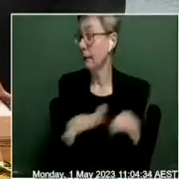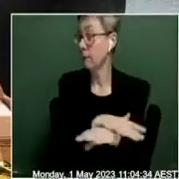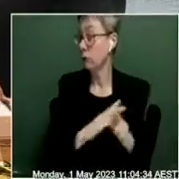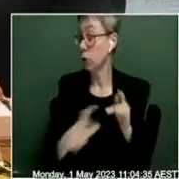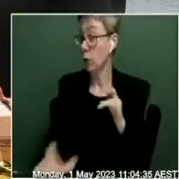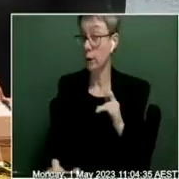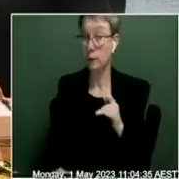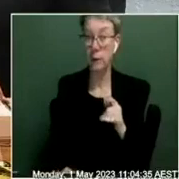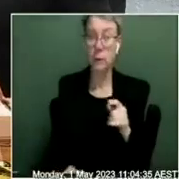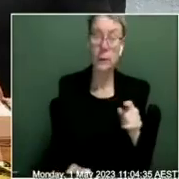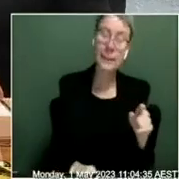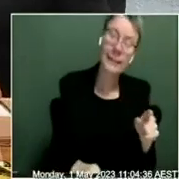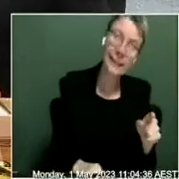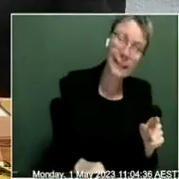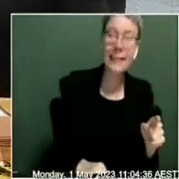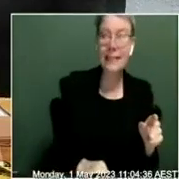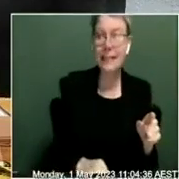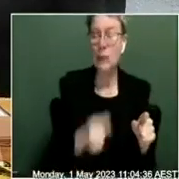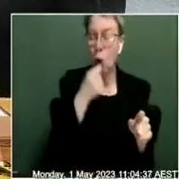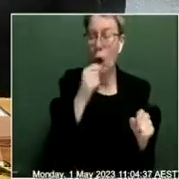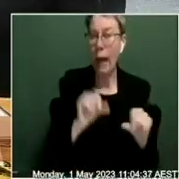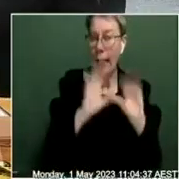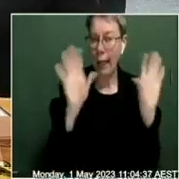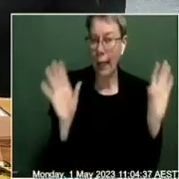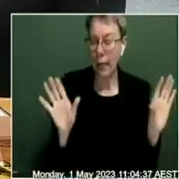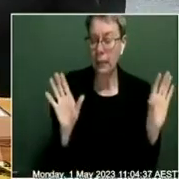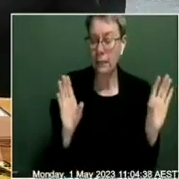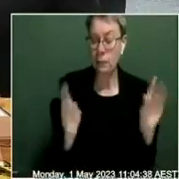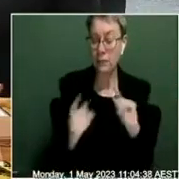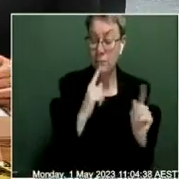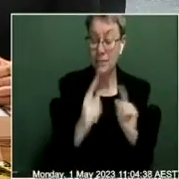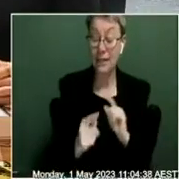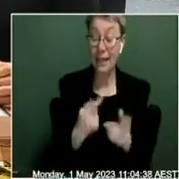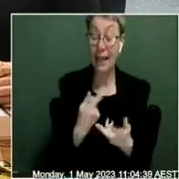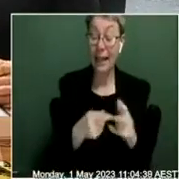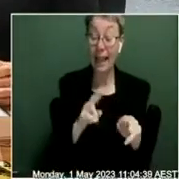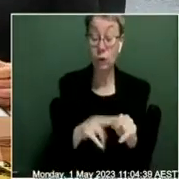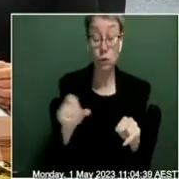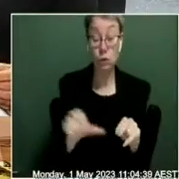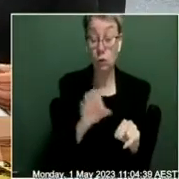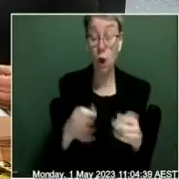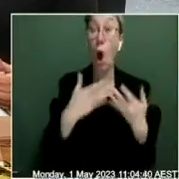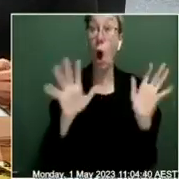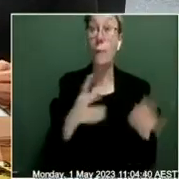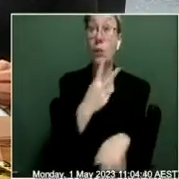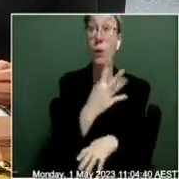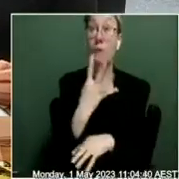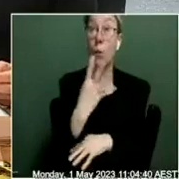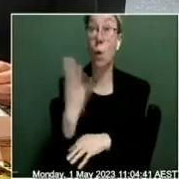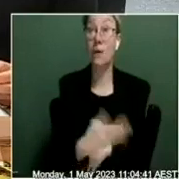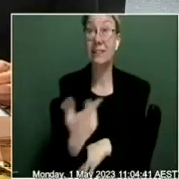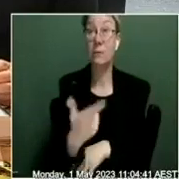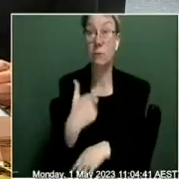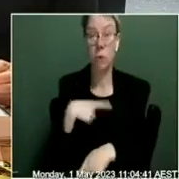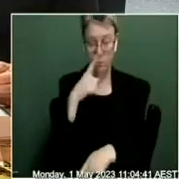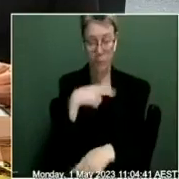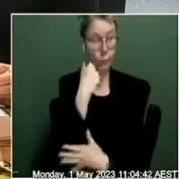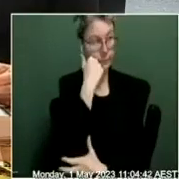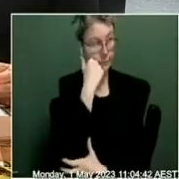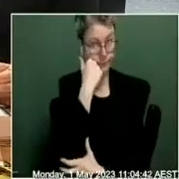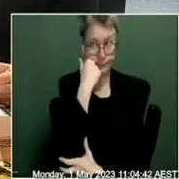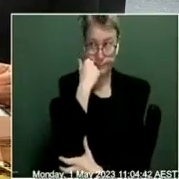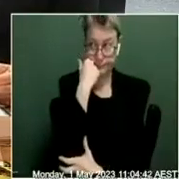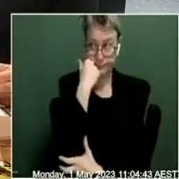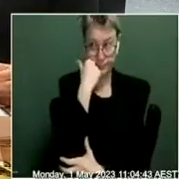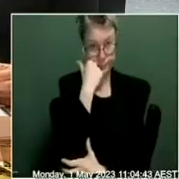So that's what we've put in the locations where there have been substantial offences occurred, but not in areas where there haven't